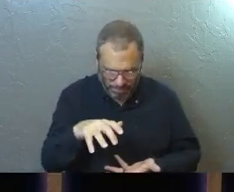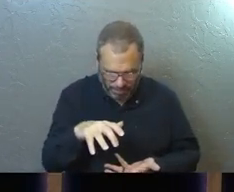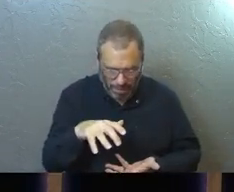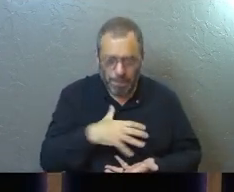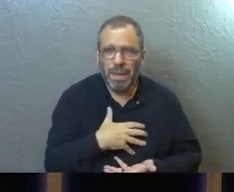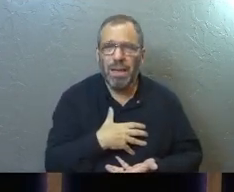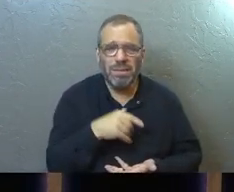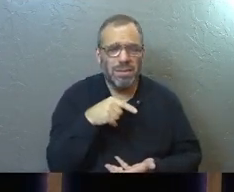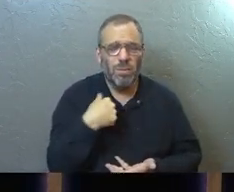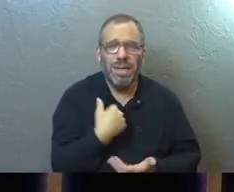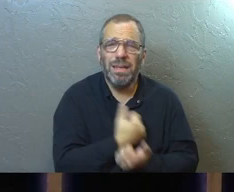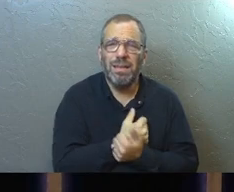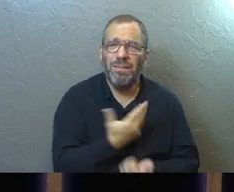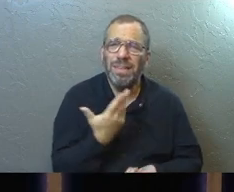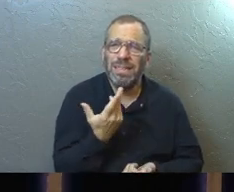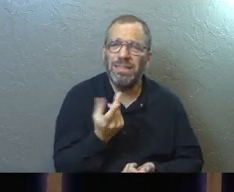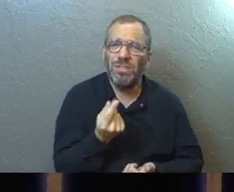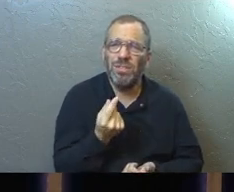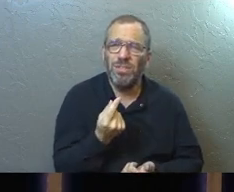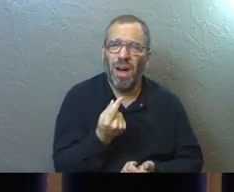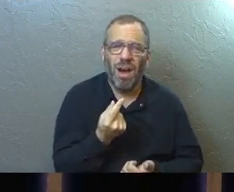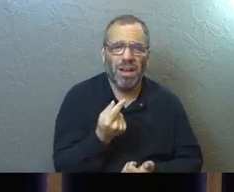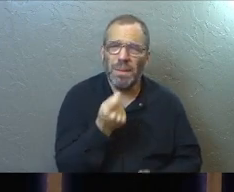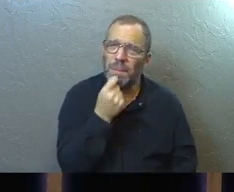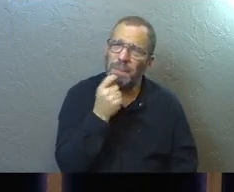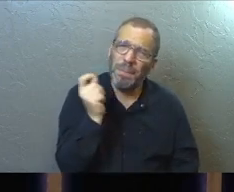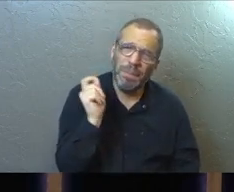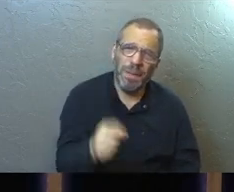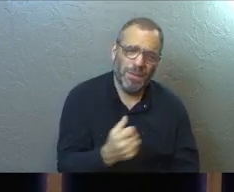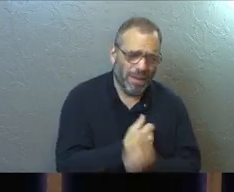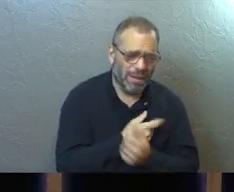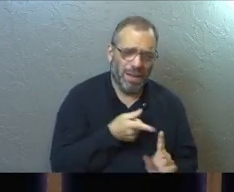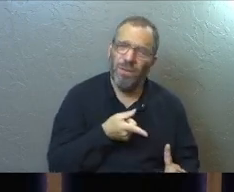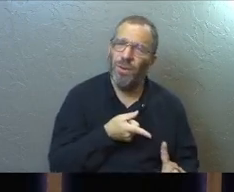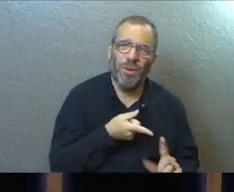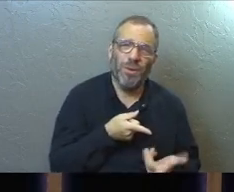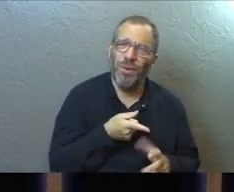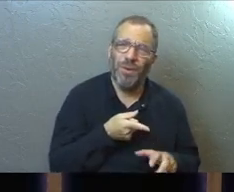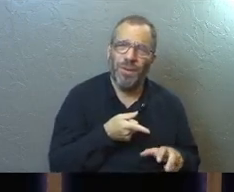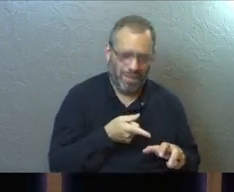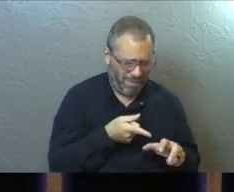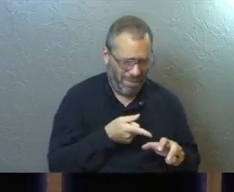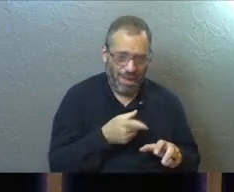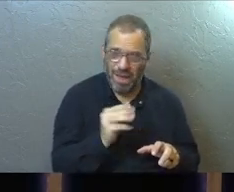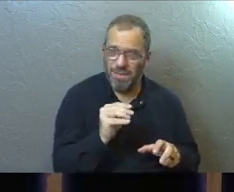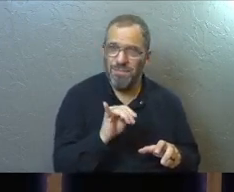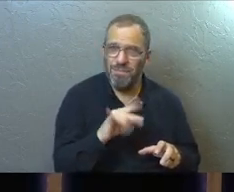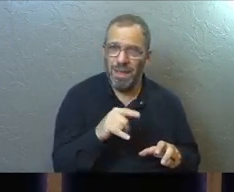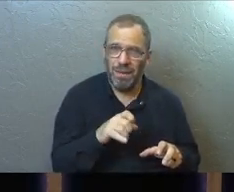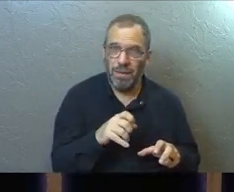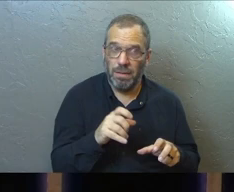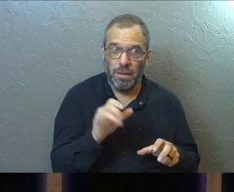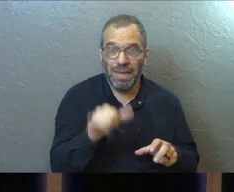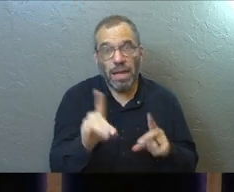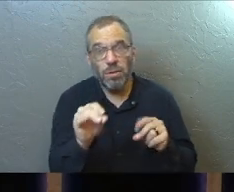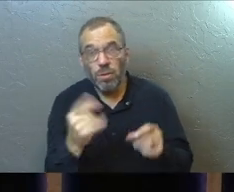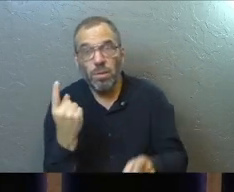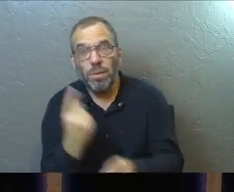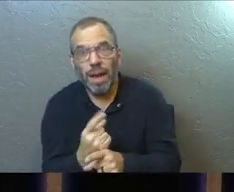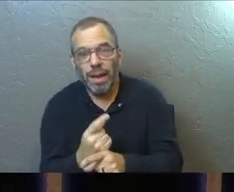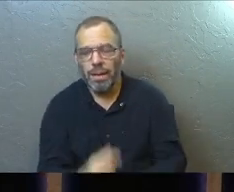we found her lovable. Full stop. And we do that, do we not?